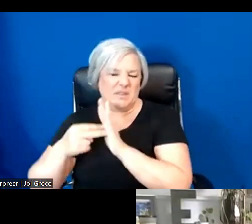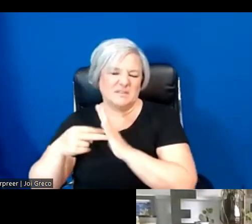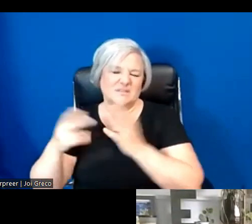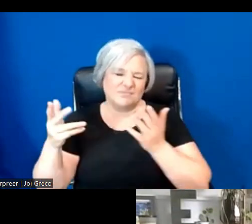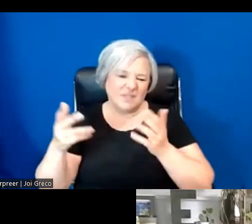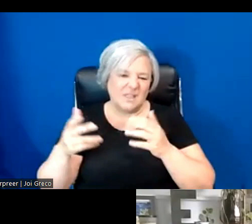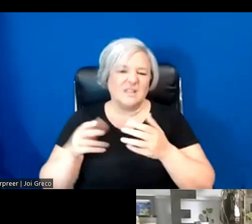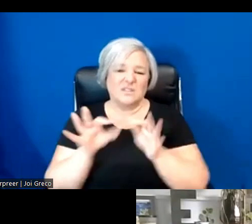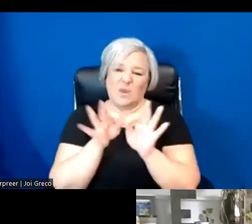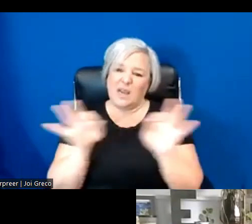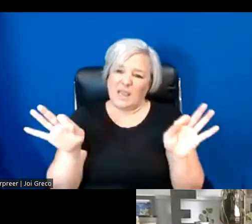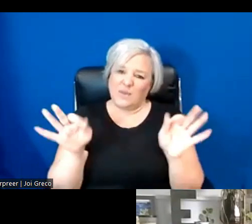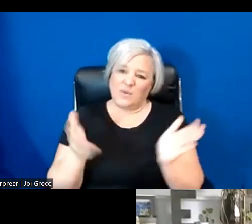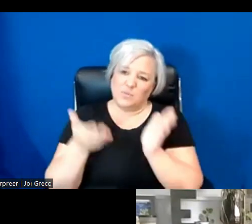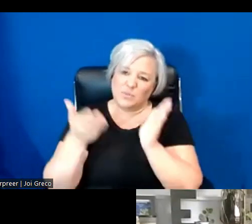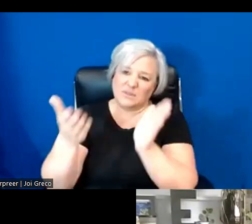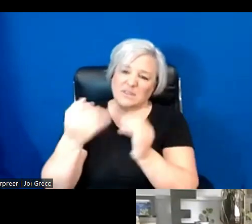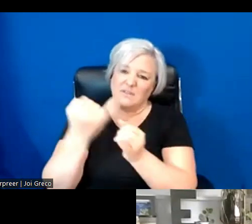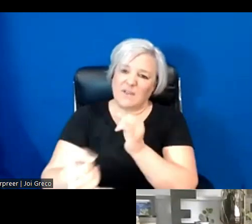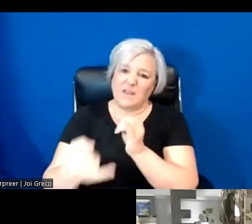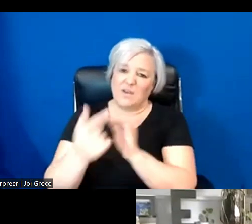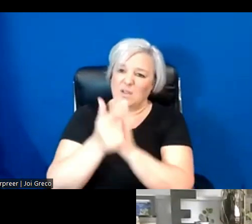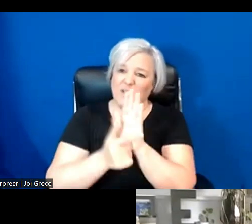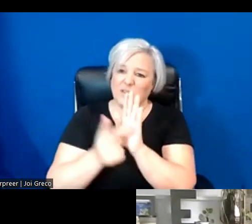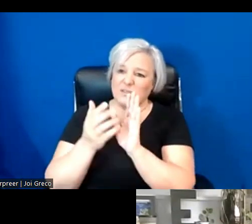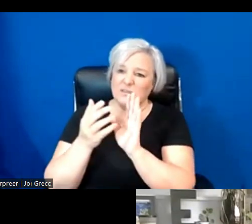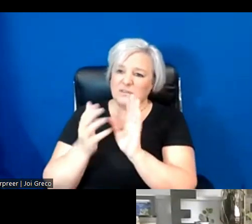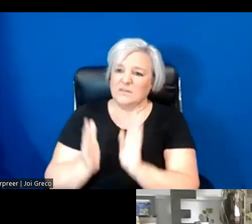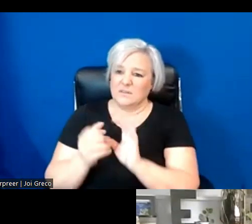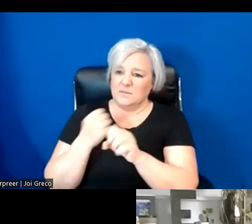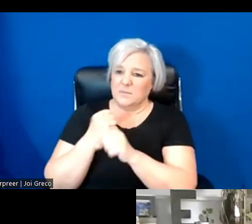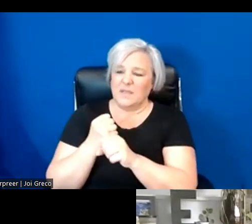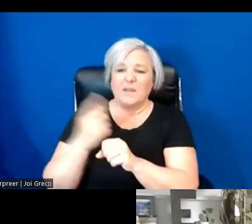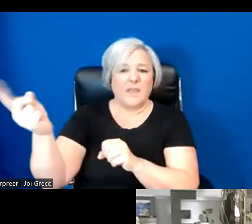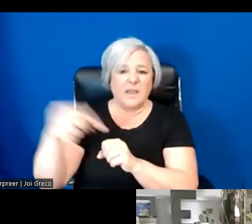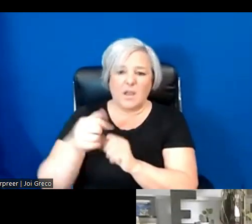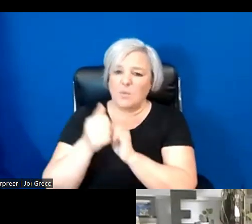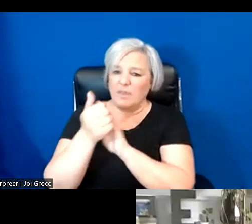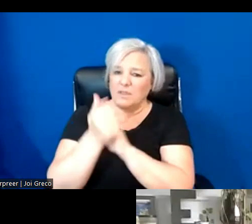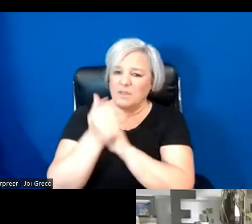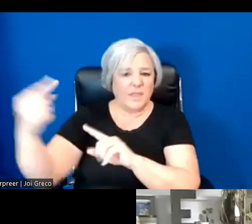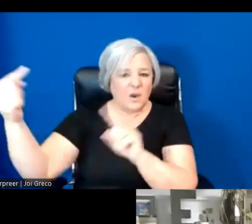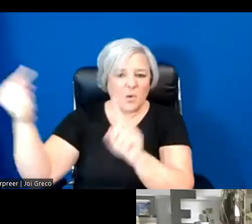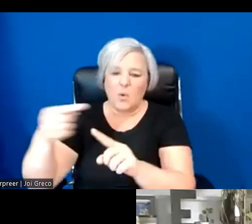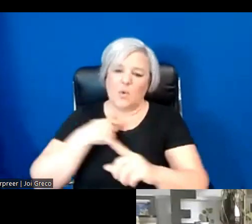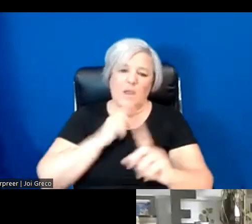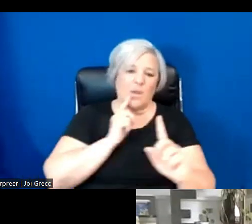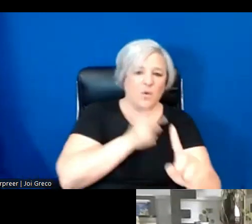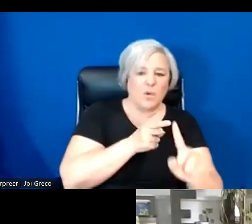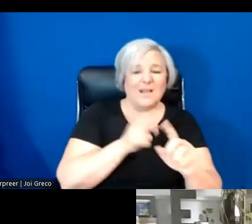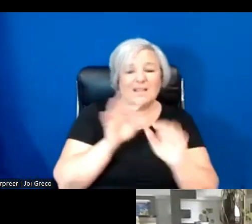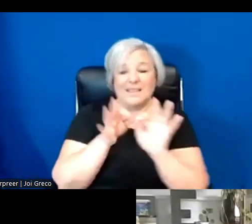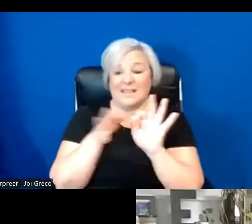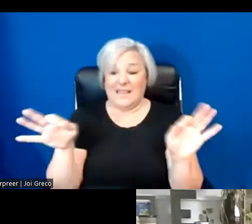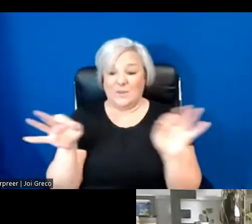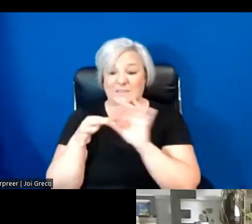the language we use when you're presenting in front of legislators can be misinterpreted, and they're coming with agendas. And so using common, consistent language, and I think as much